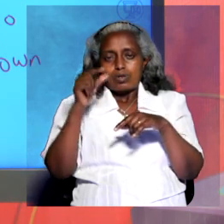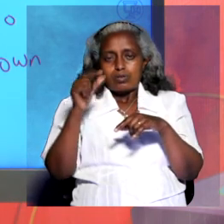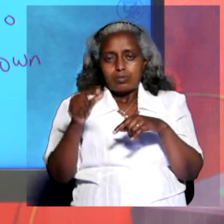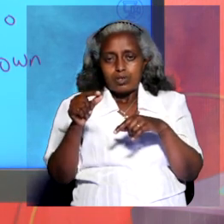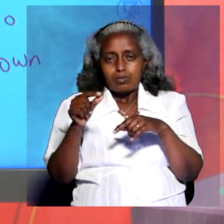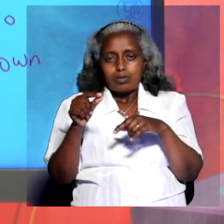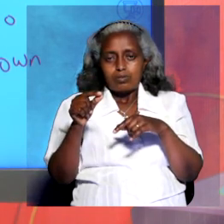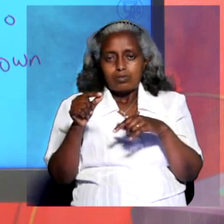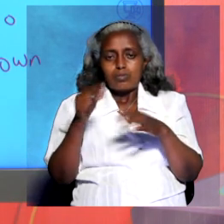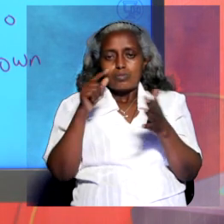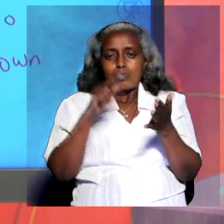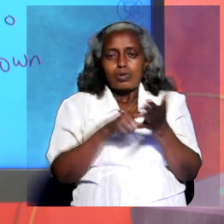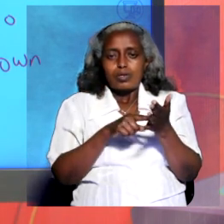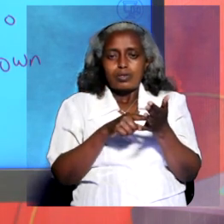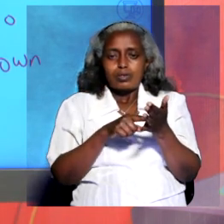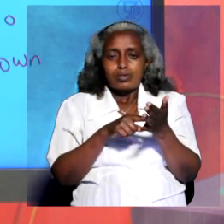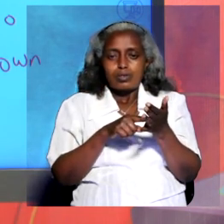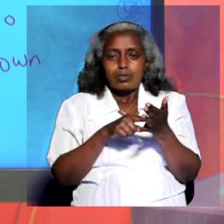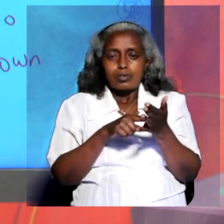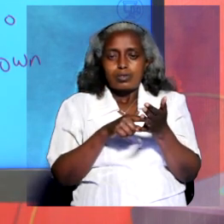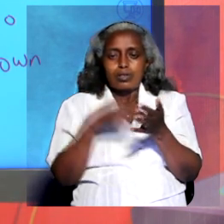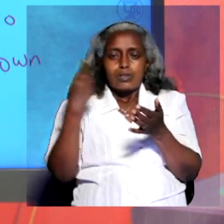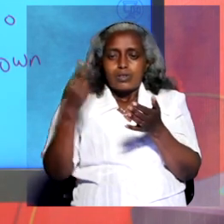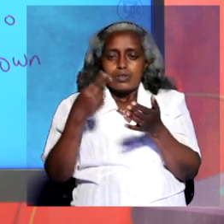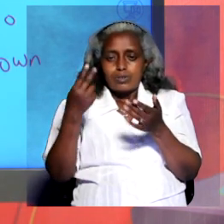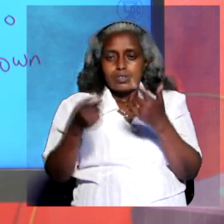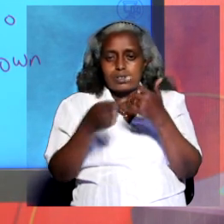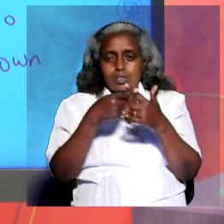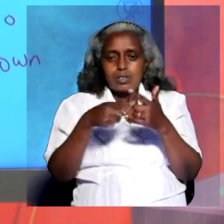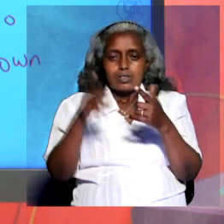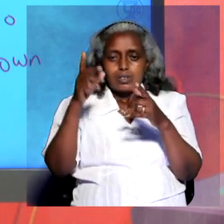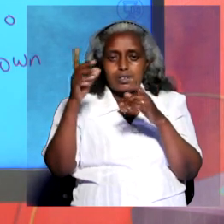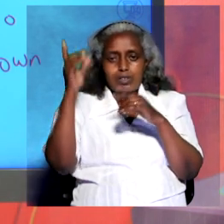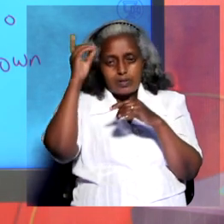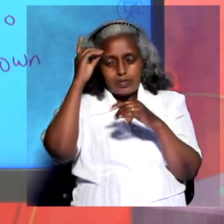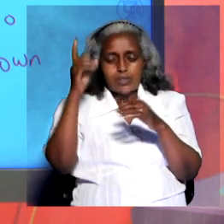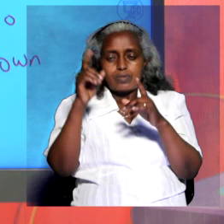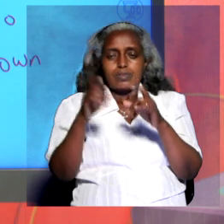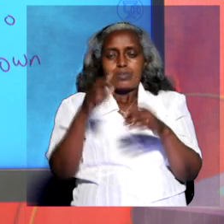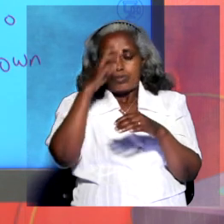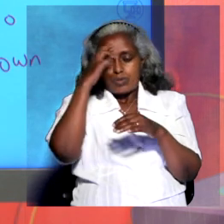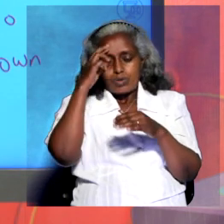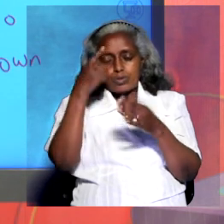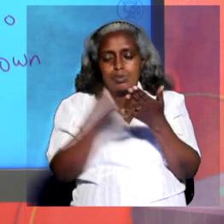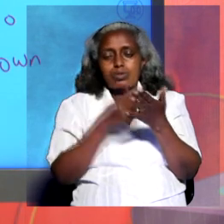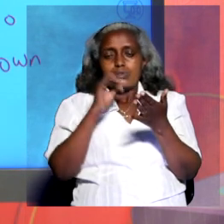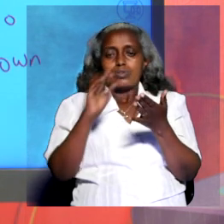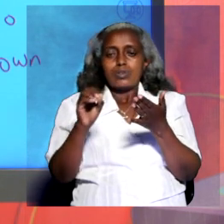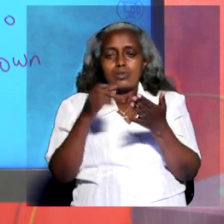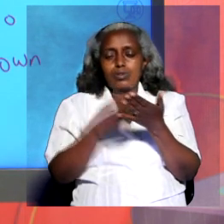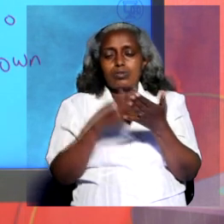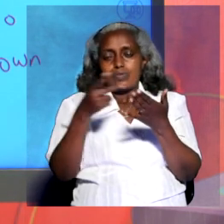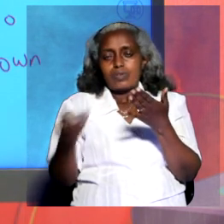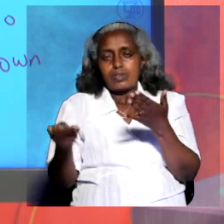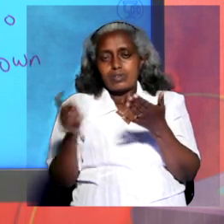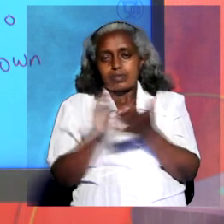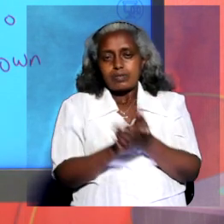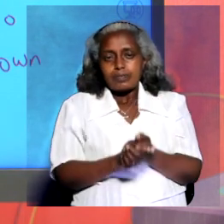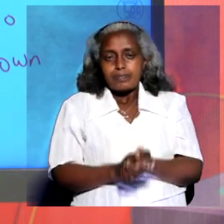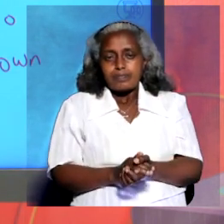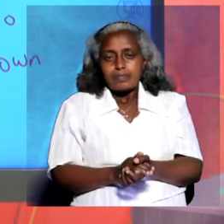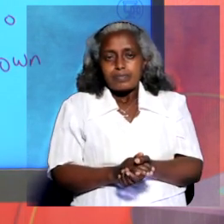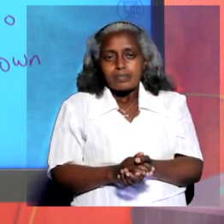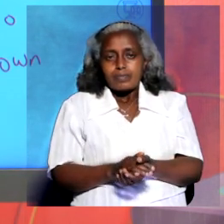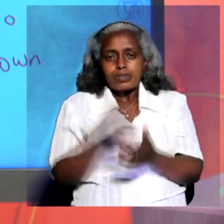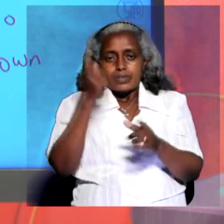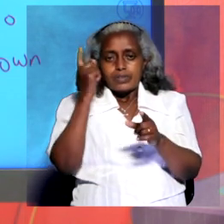minimum point using second derivative test, because it is 0, the test fails. So check that we